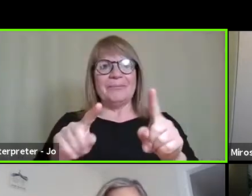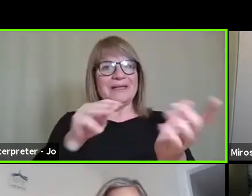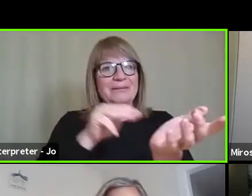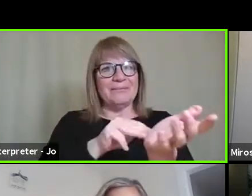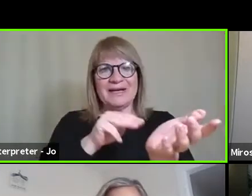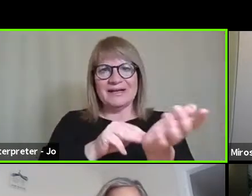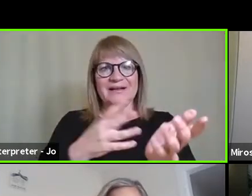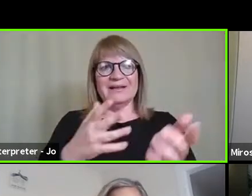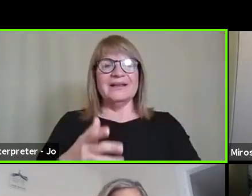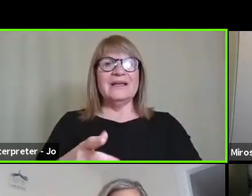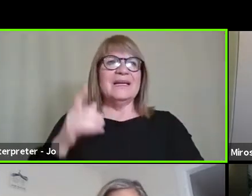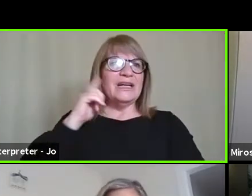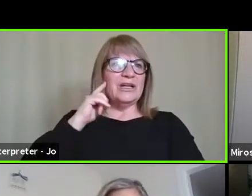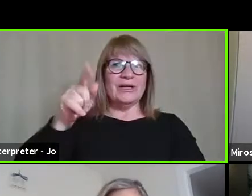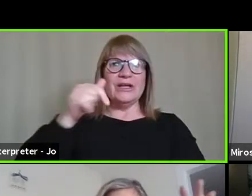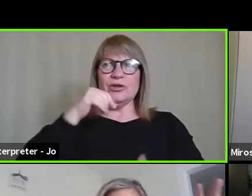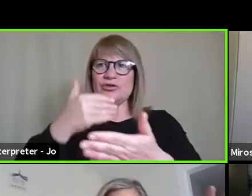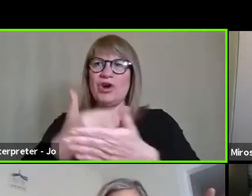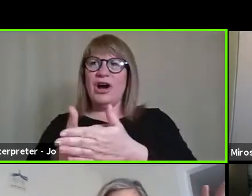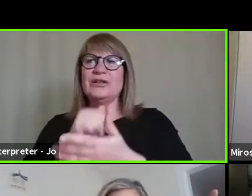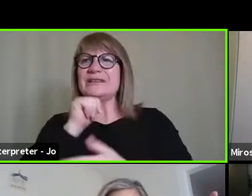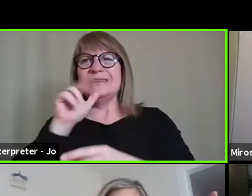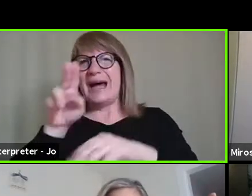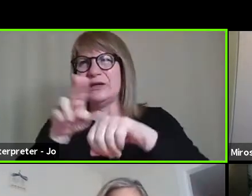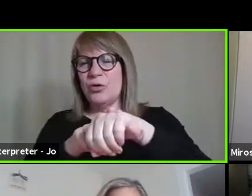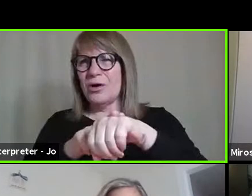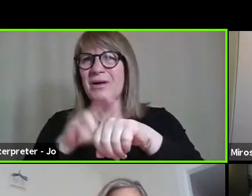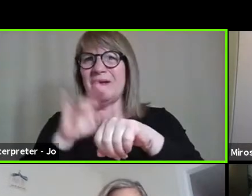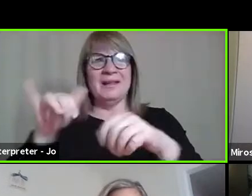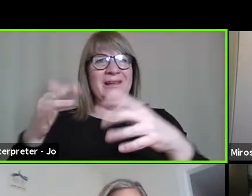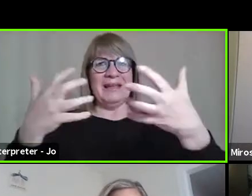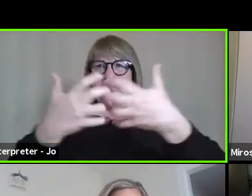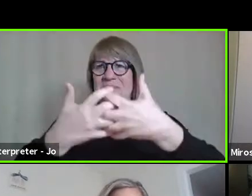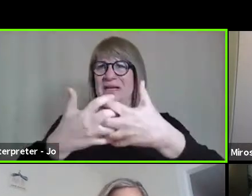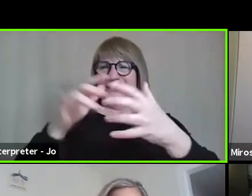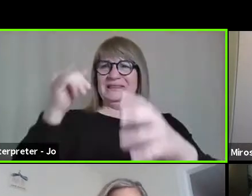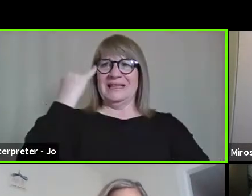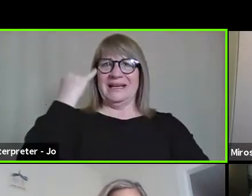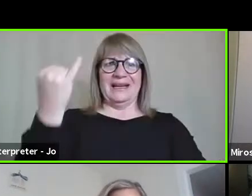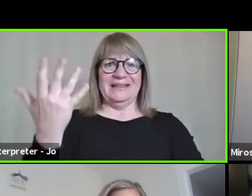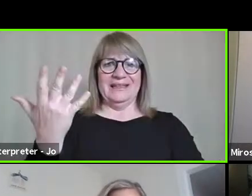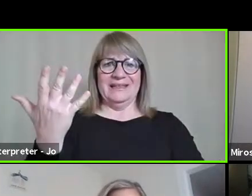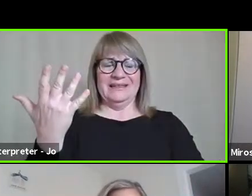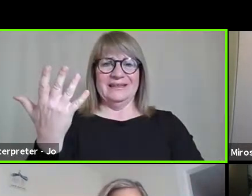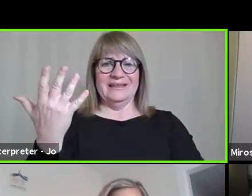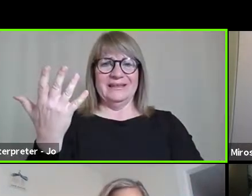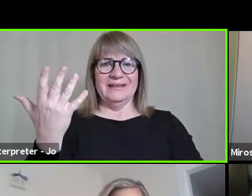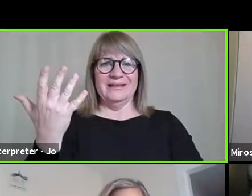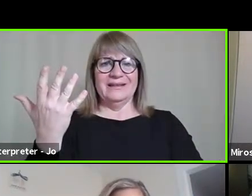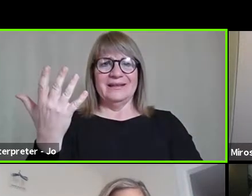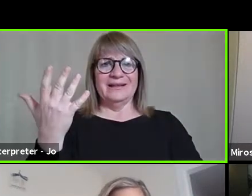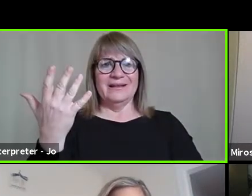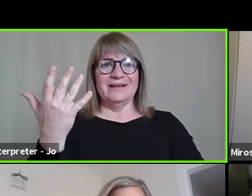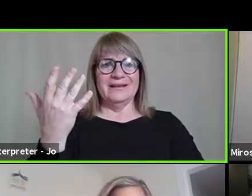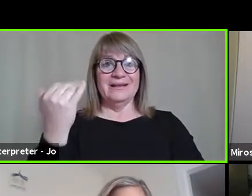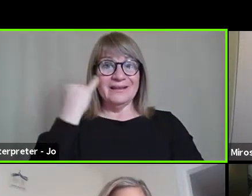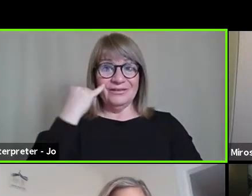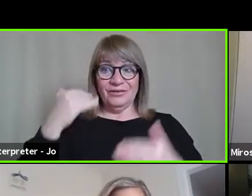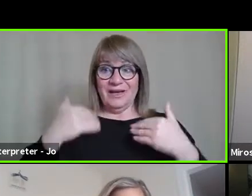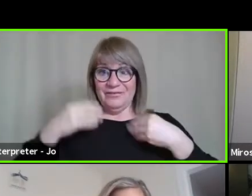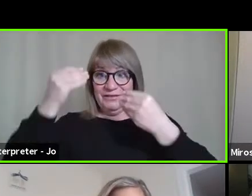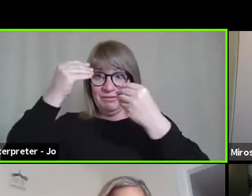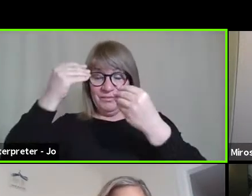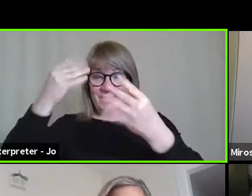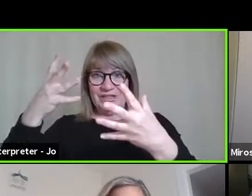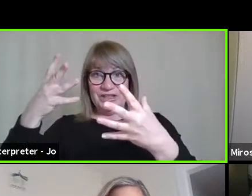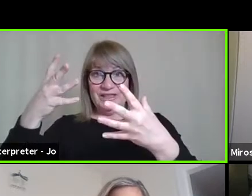daughter is abnormal falls within that paradigm right and the idea that um when there is information that's